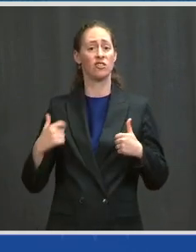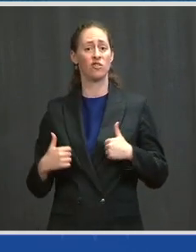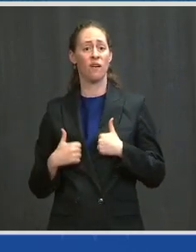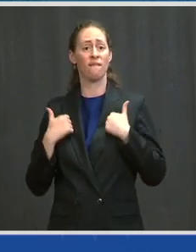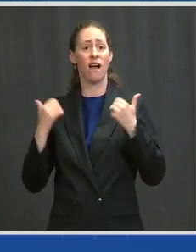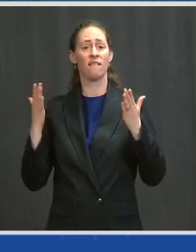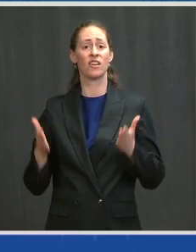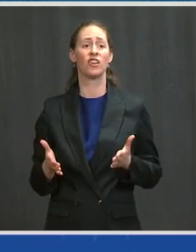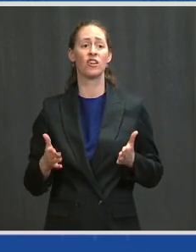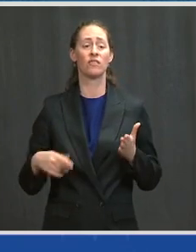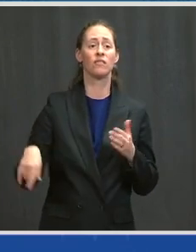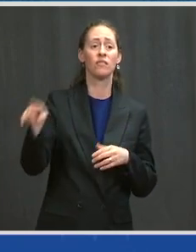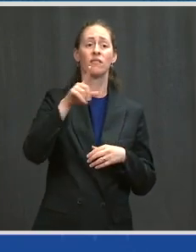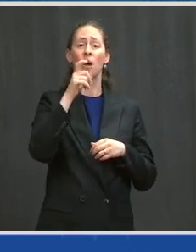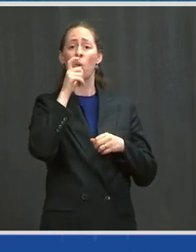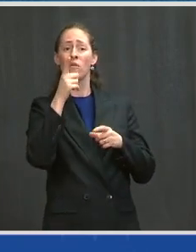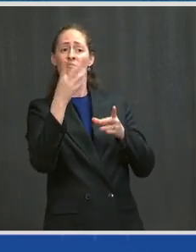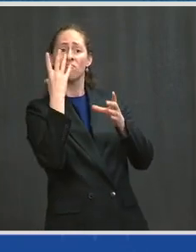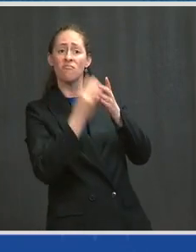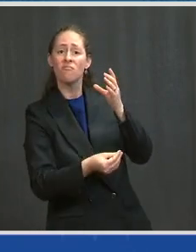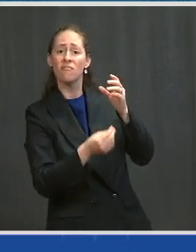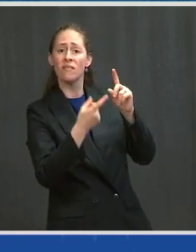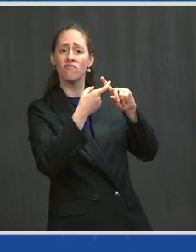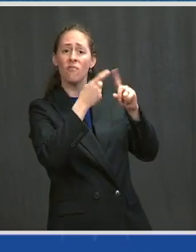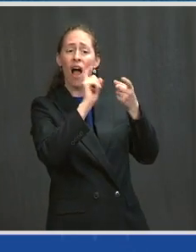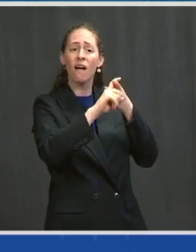a little earlier in private,